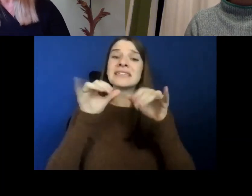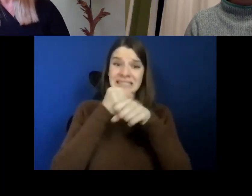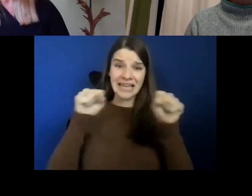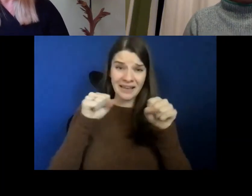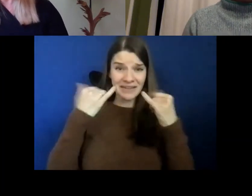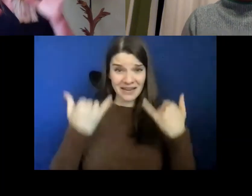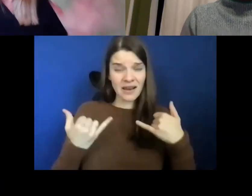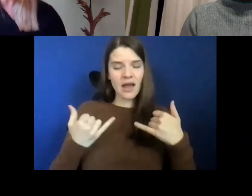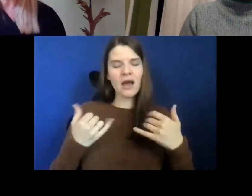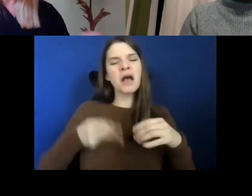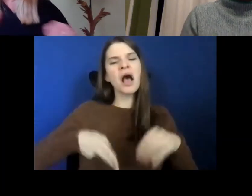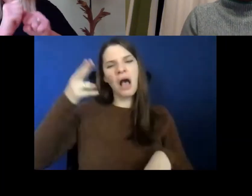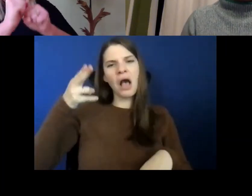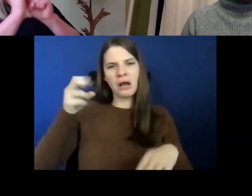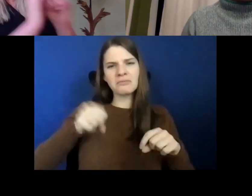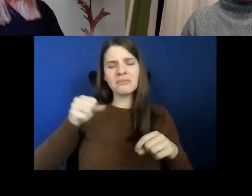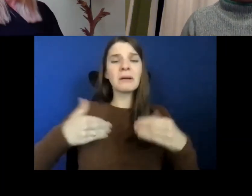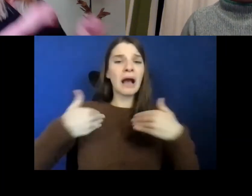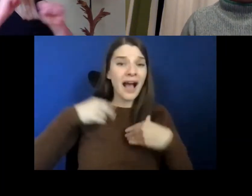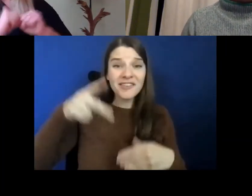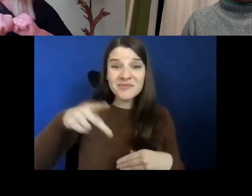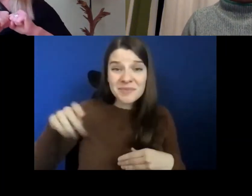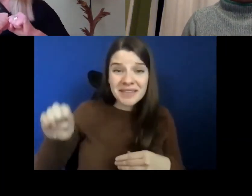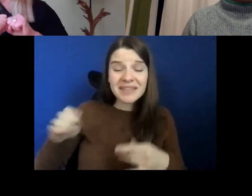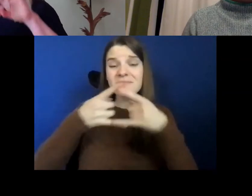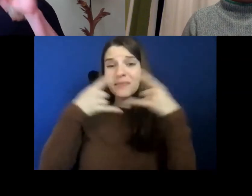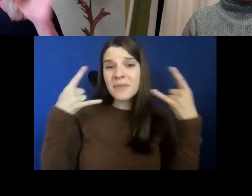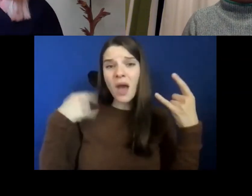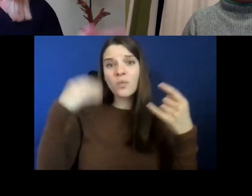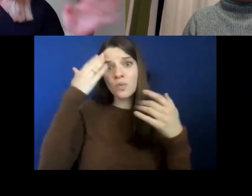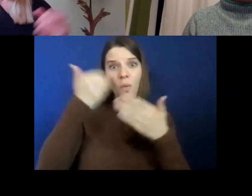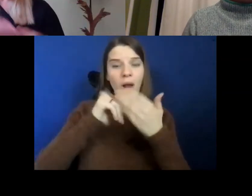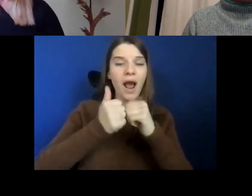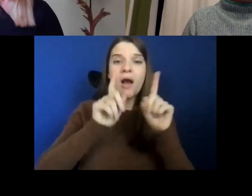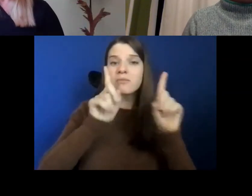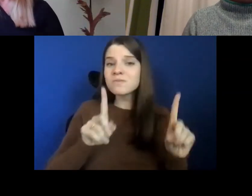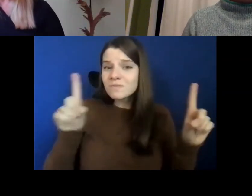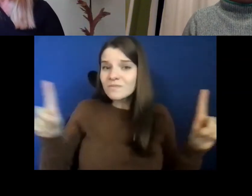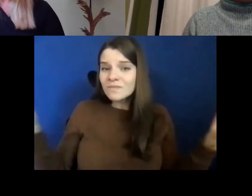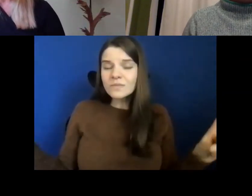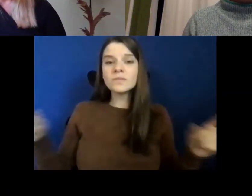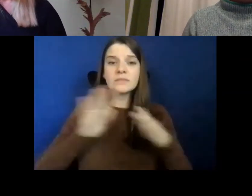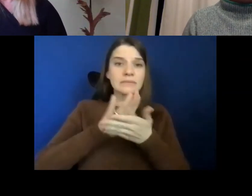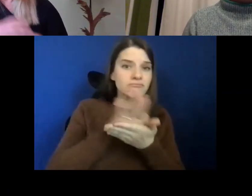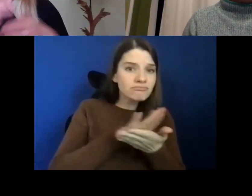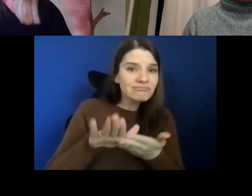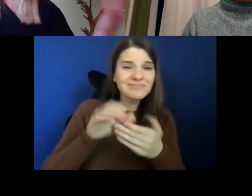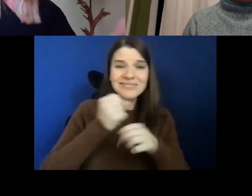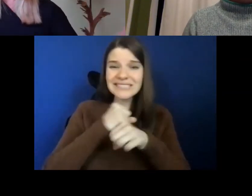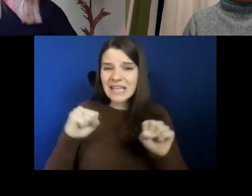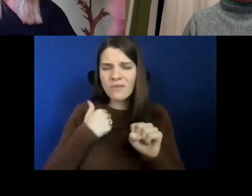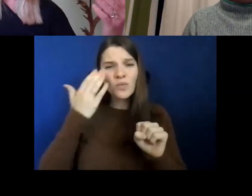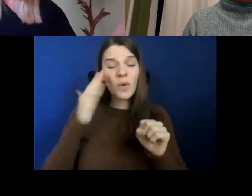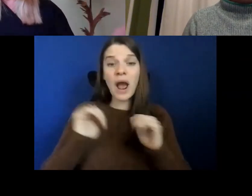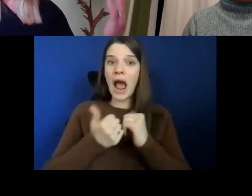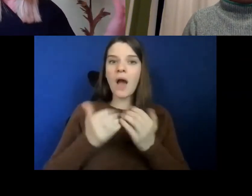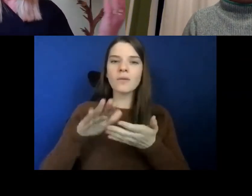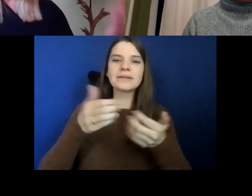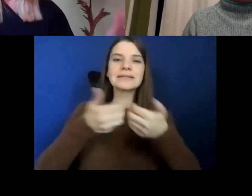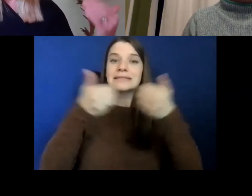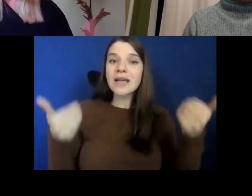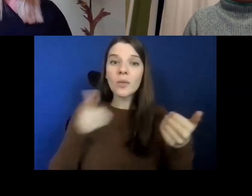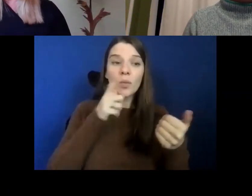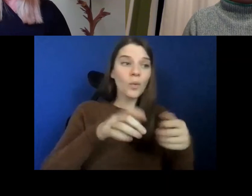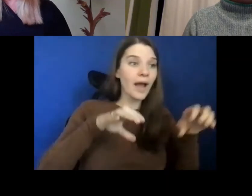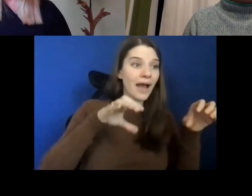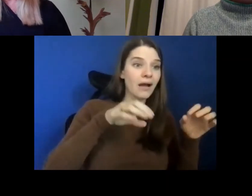Mm-hmm. We have the PPE, we know how to do the distancing, we know how to keep people safe, we know how to separate the actively